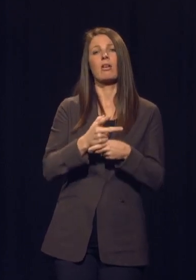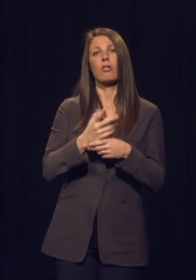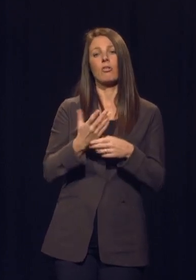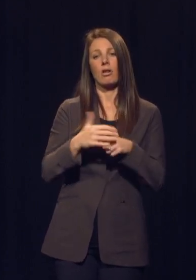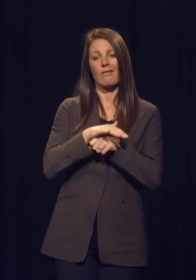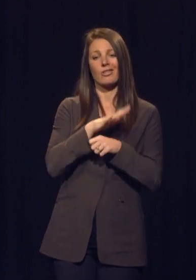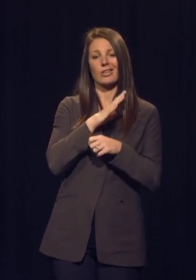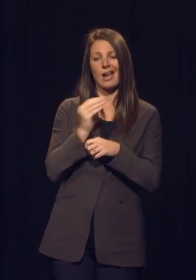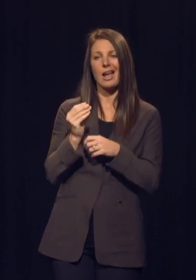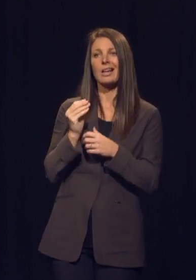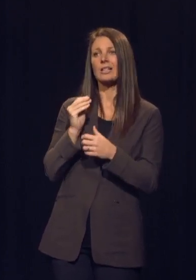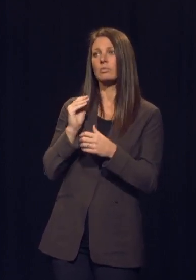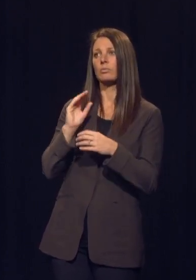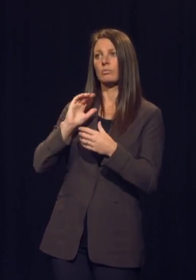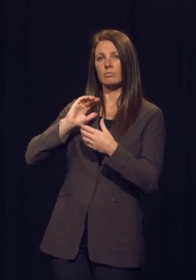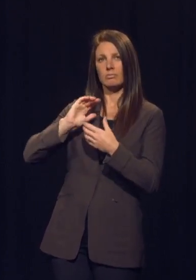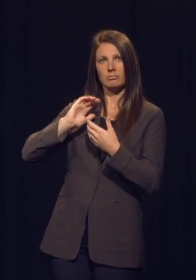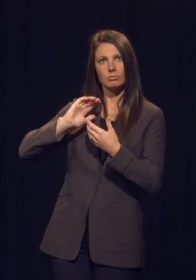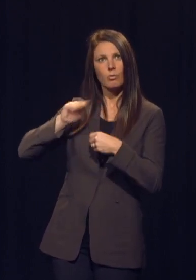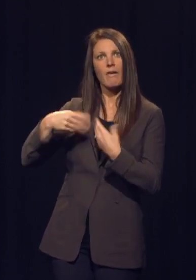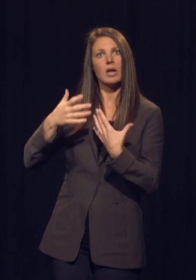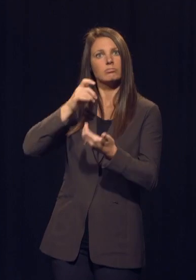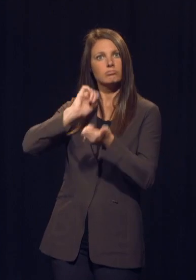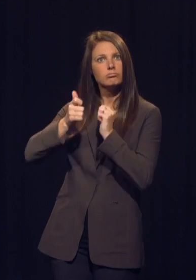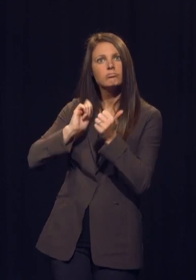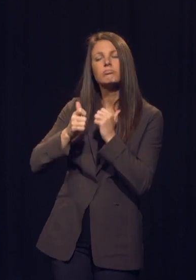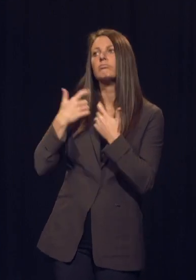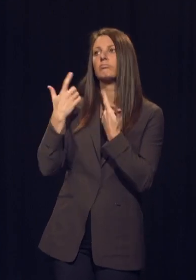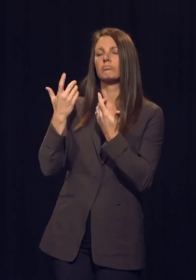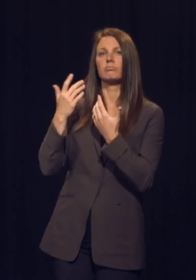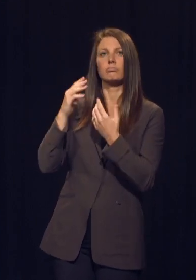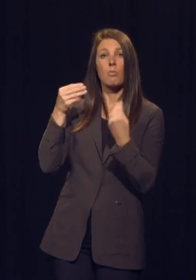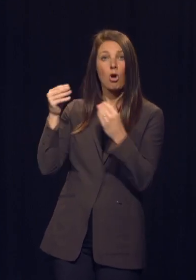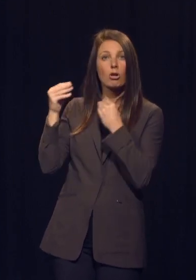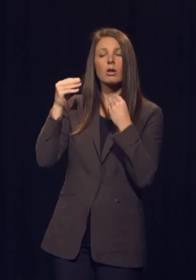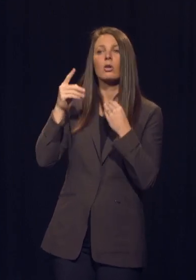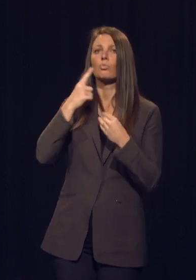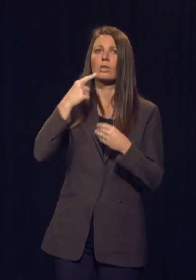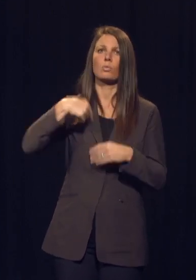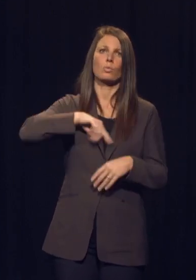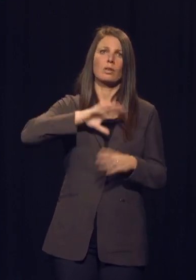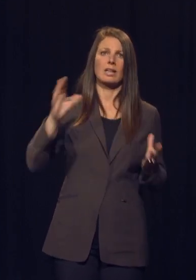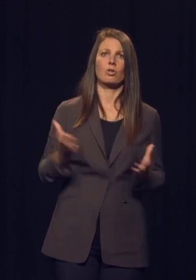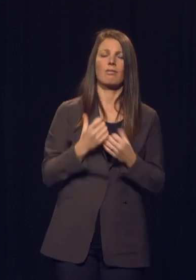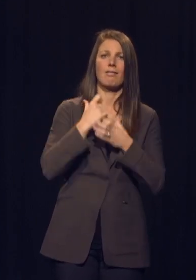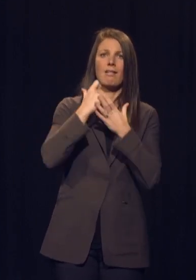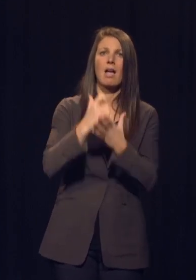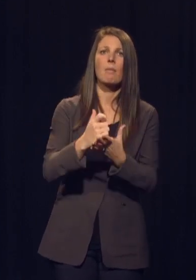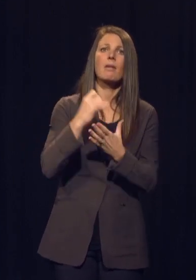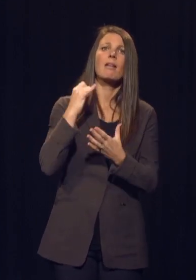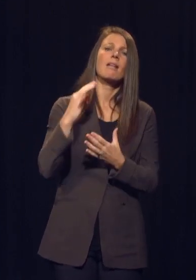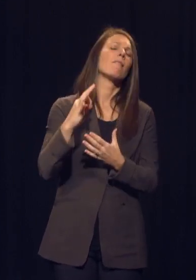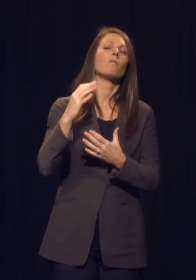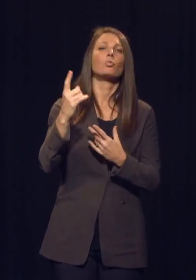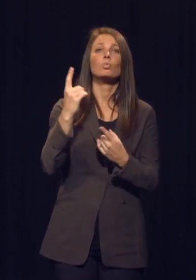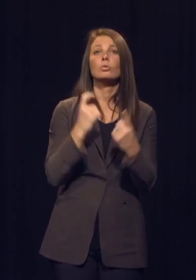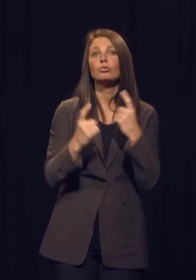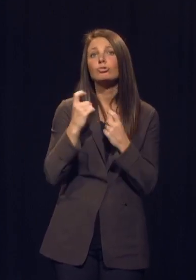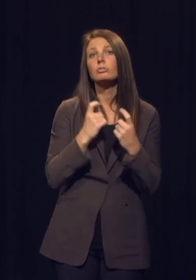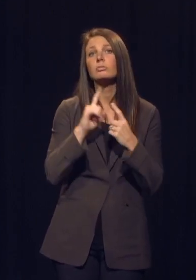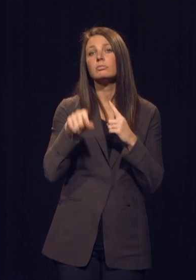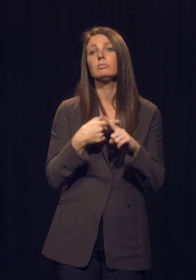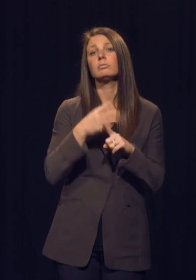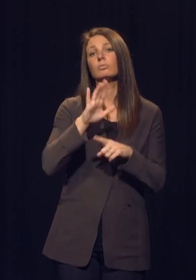competitive, solvent insurance market. We want to stress that the department is here to help. If any consumer has any questions about